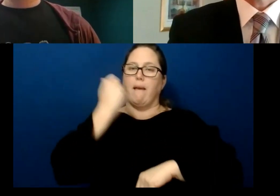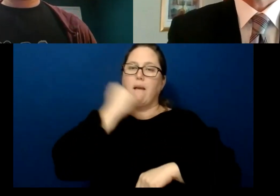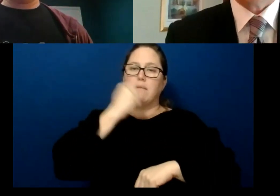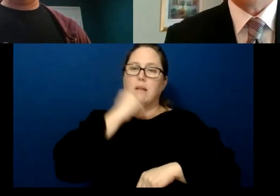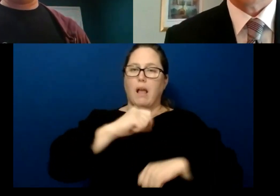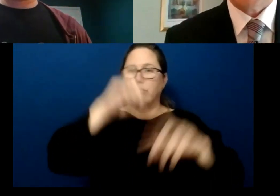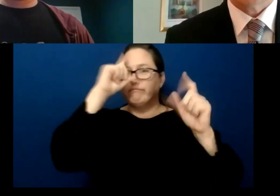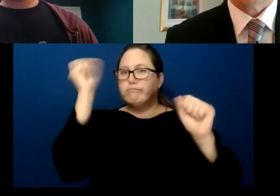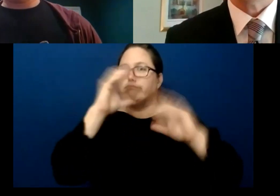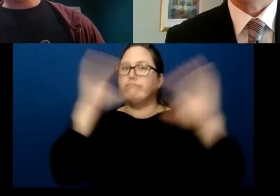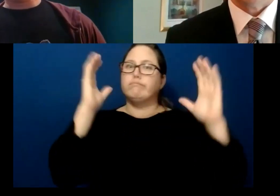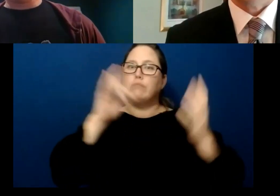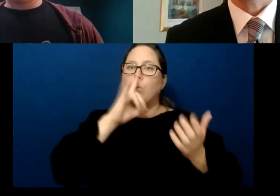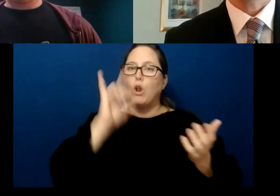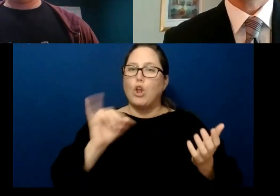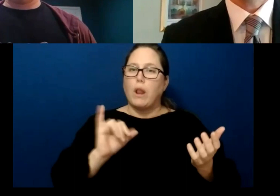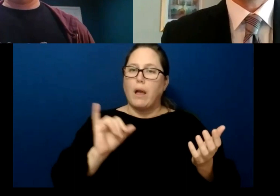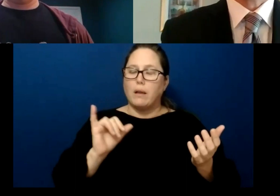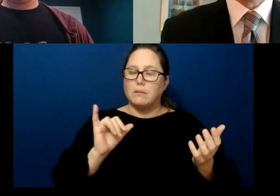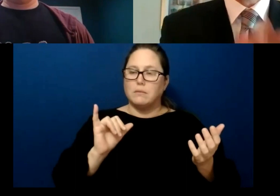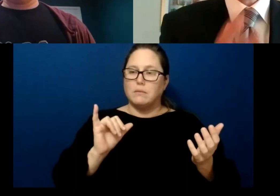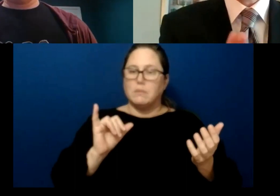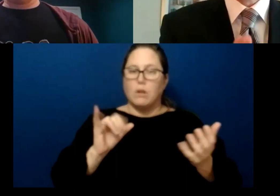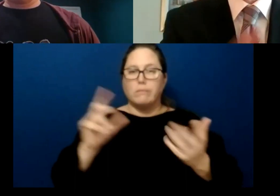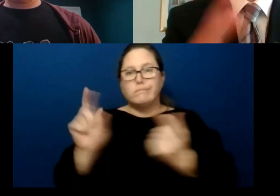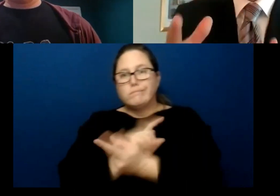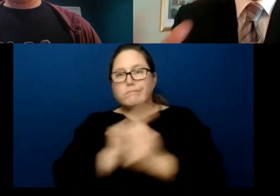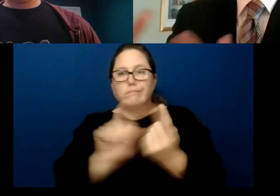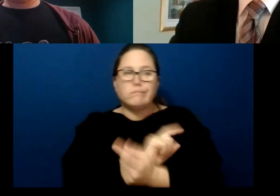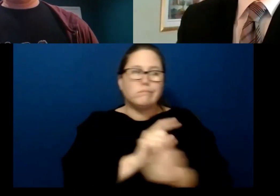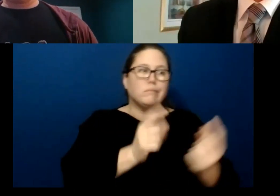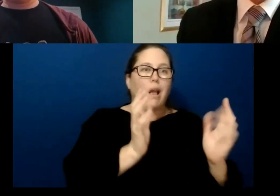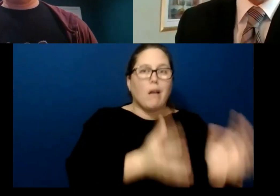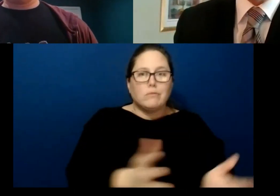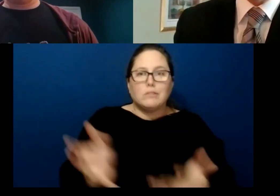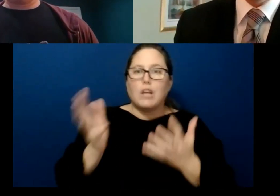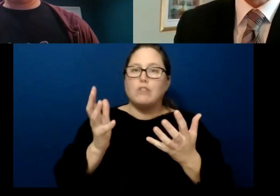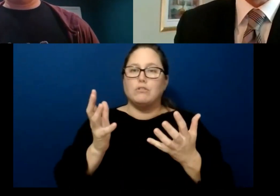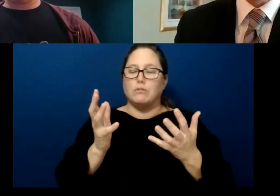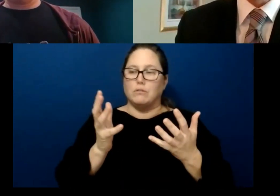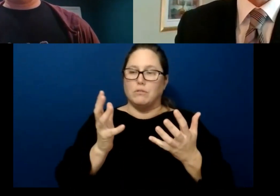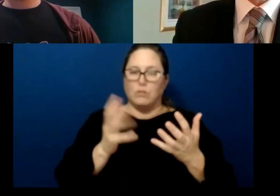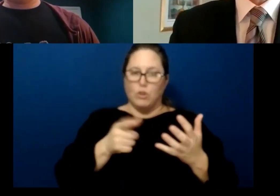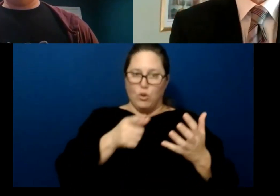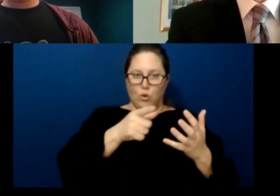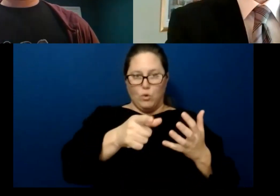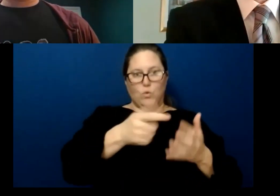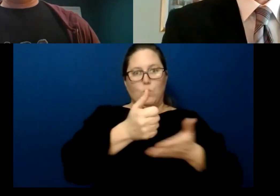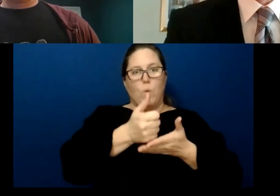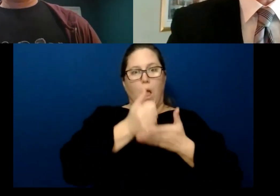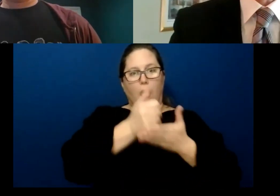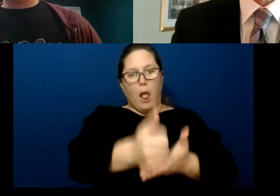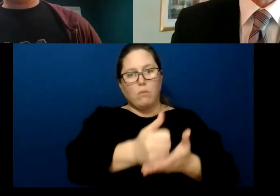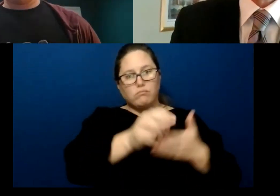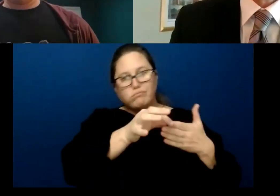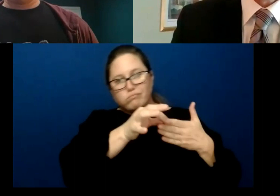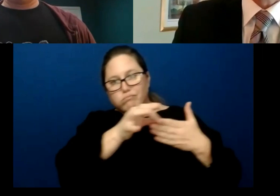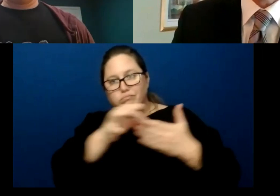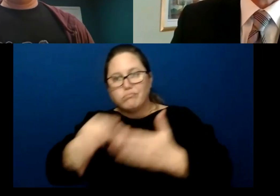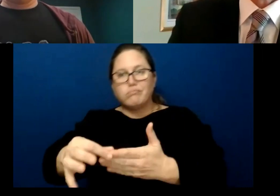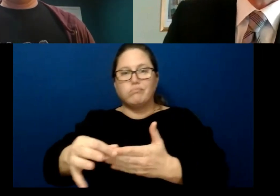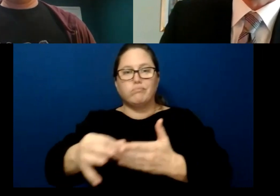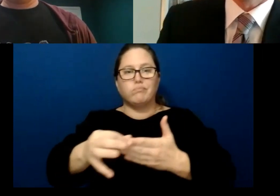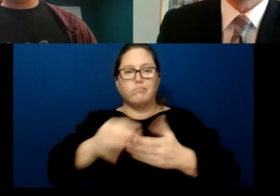in, the conversations that you have, as you help to shape what video games ultimately look like based on